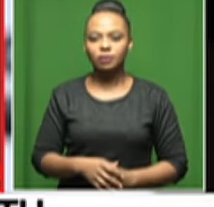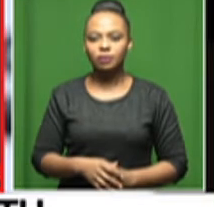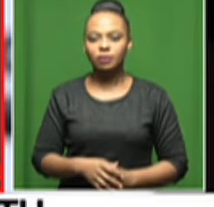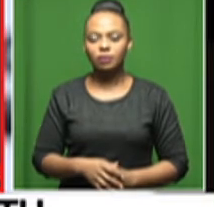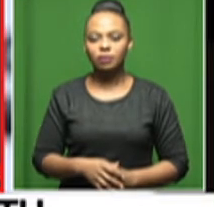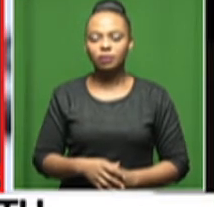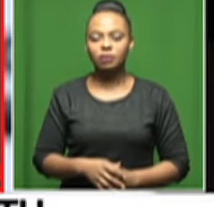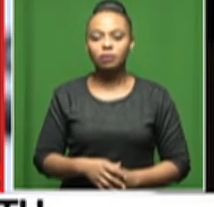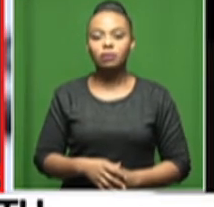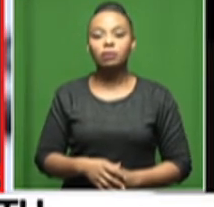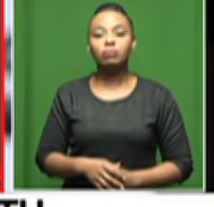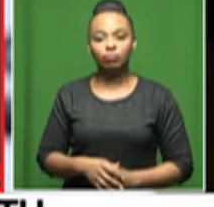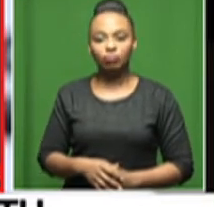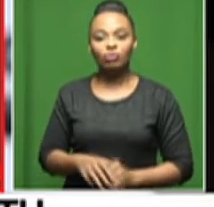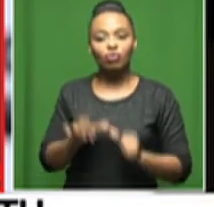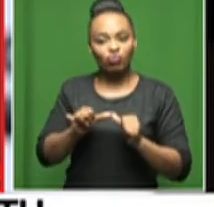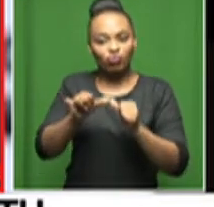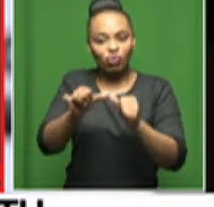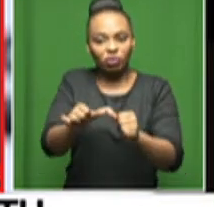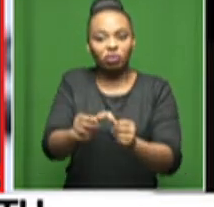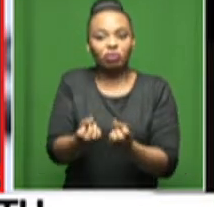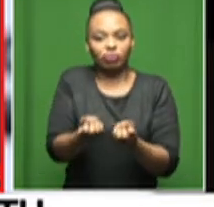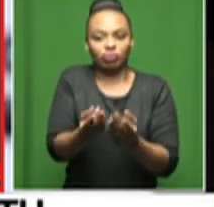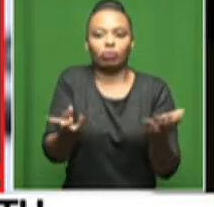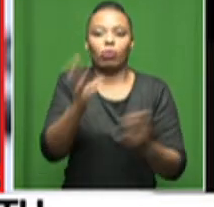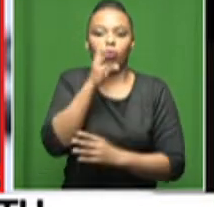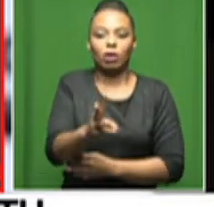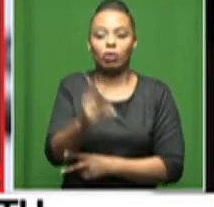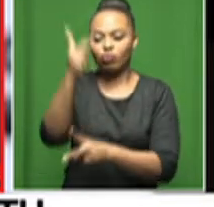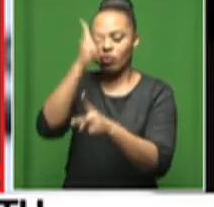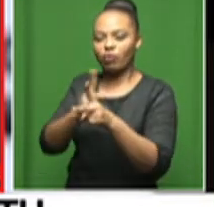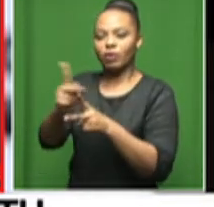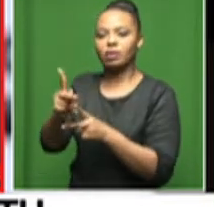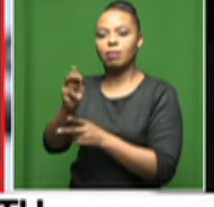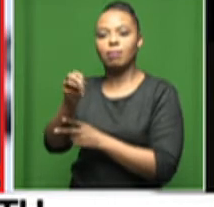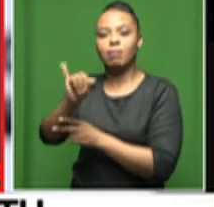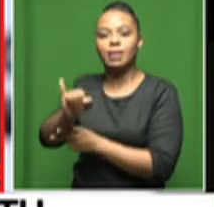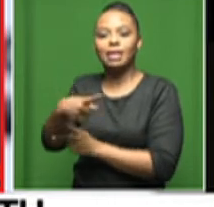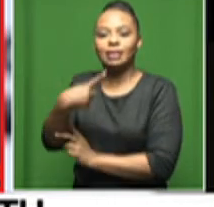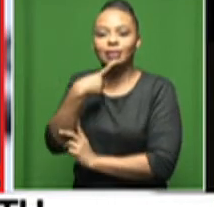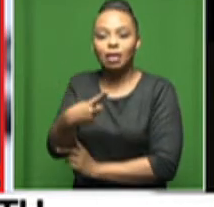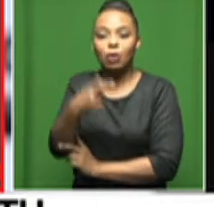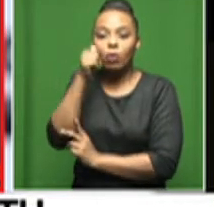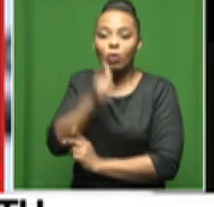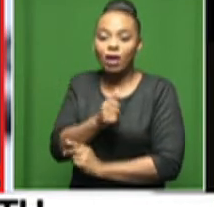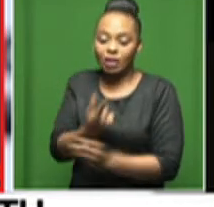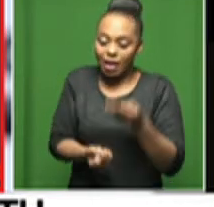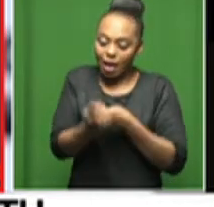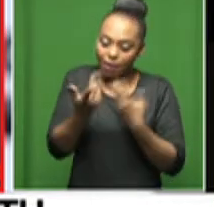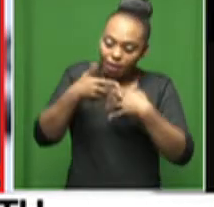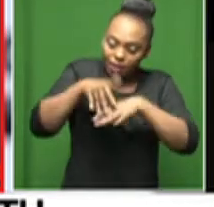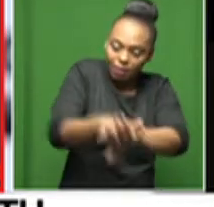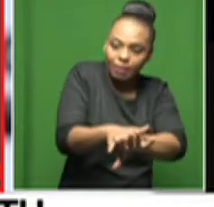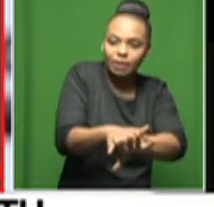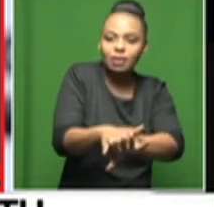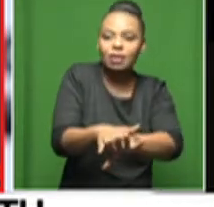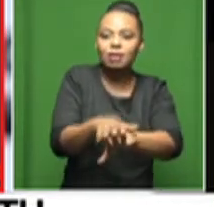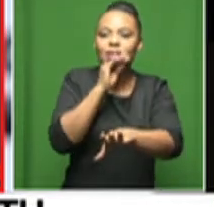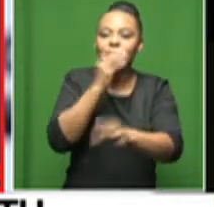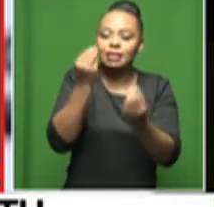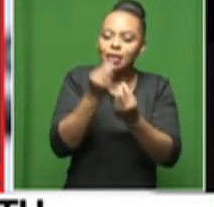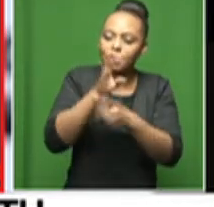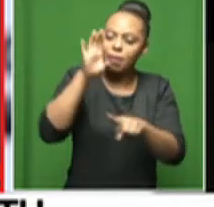It will proceed. We have learned. Professor Abdul Karim has just said, we have learned that when we implement, this is something that only arises when we